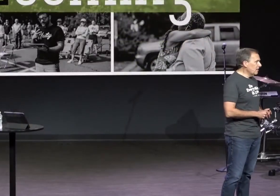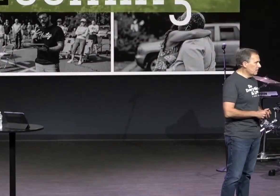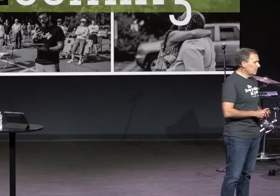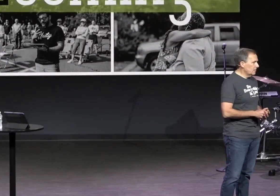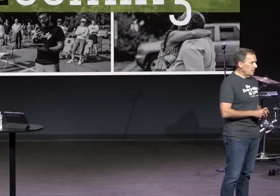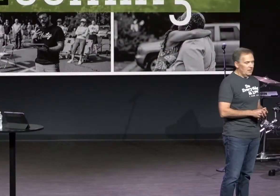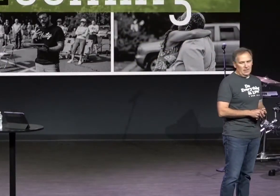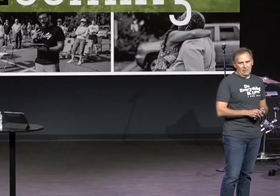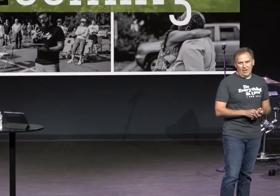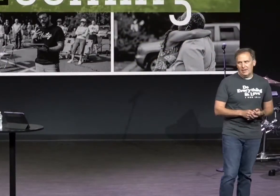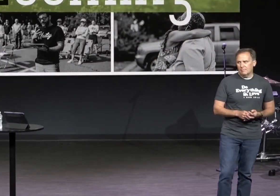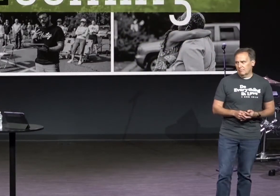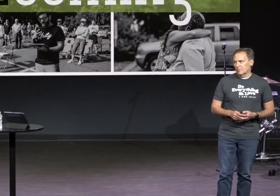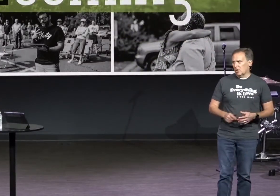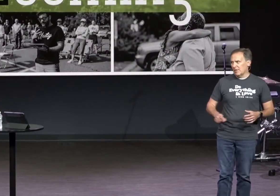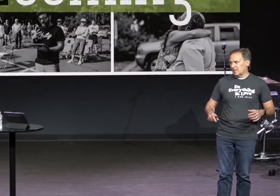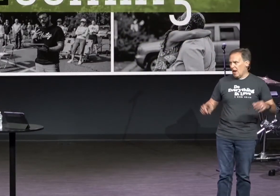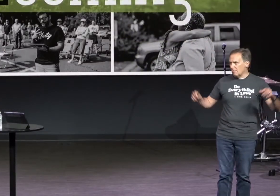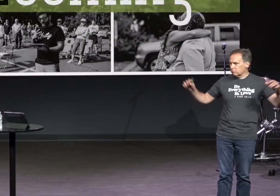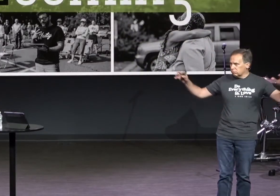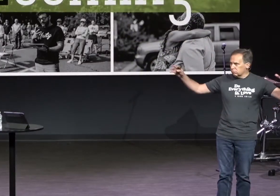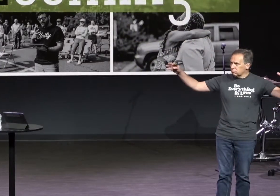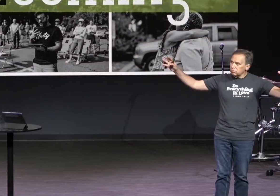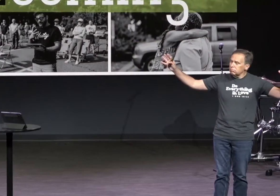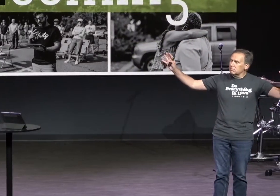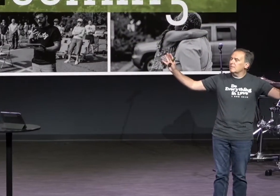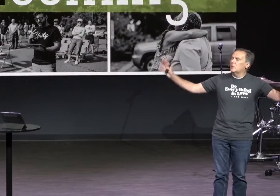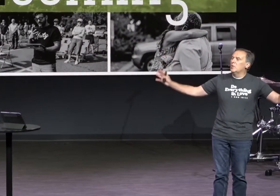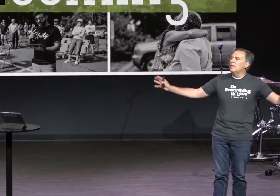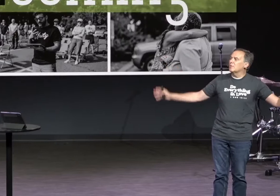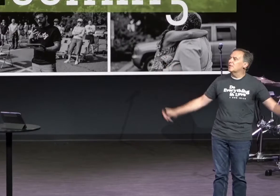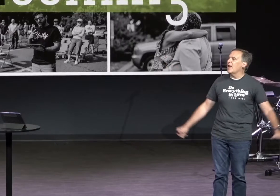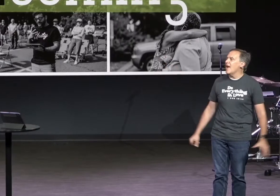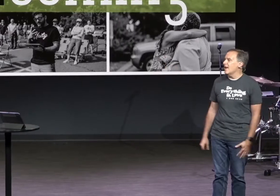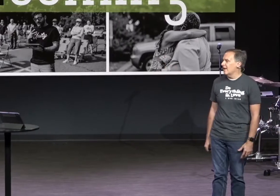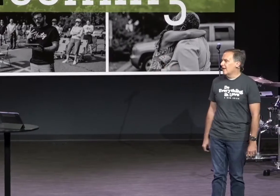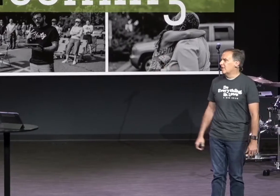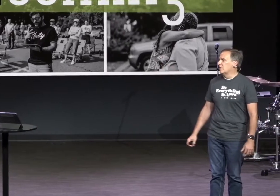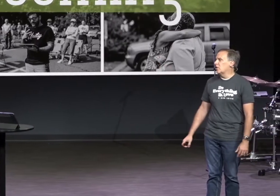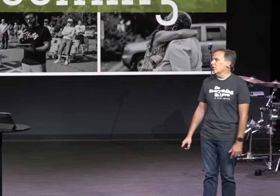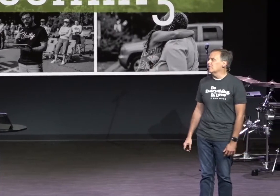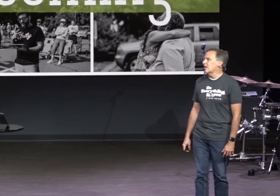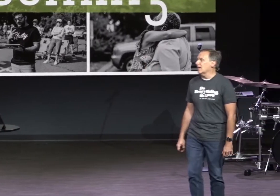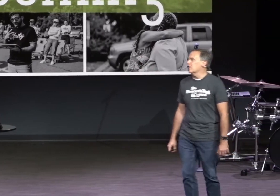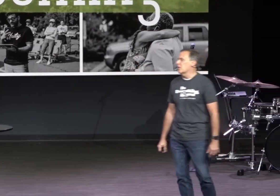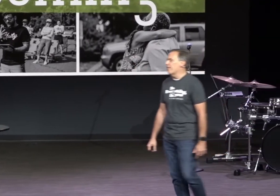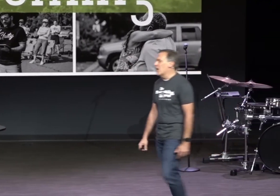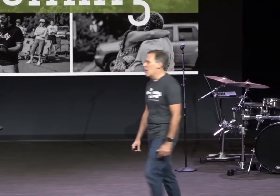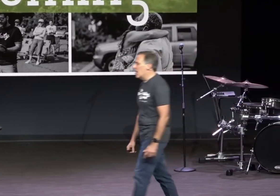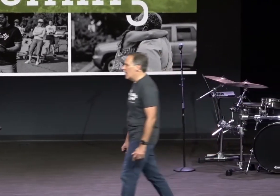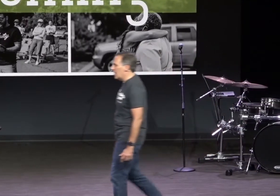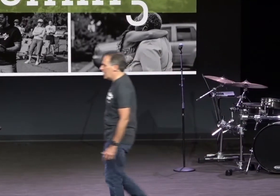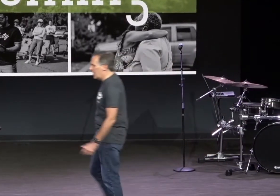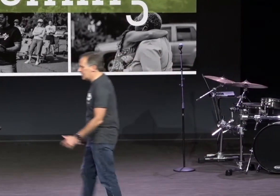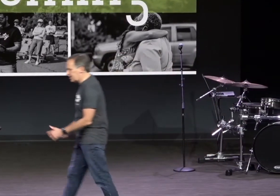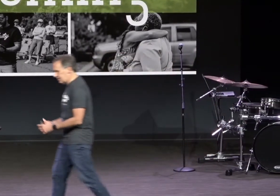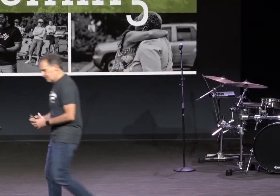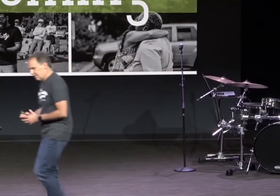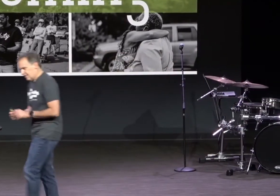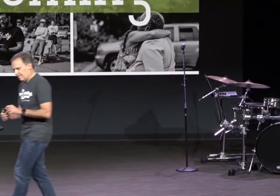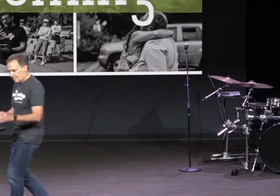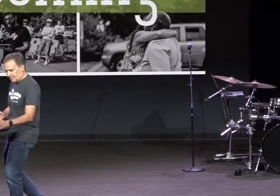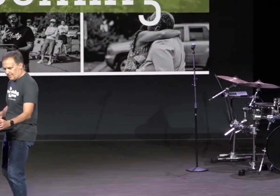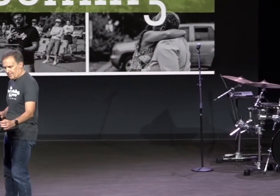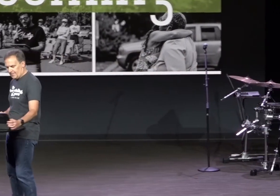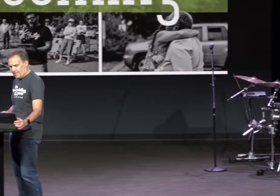And, right? Trumpet sound. 2 weeks from today, the return of second service. Yay!